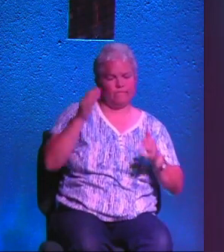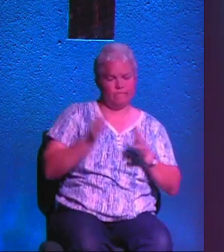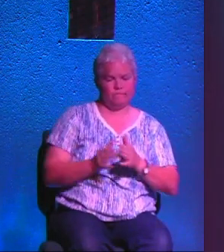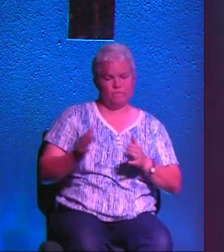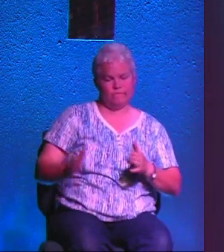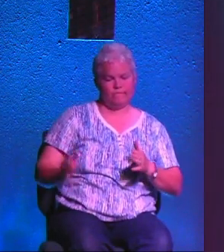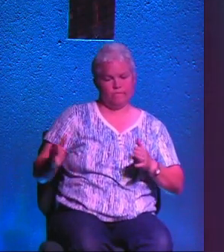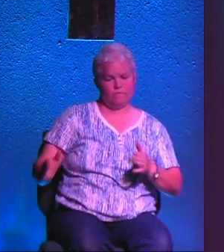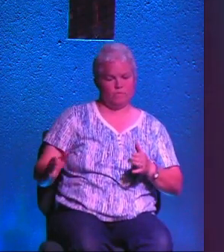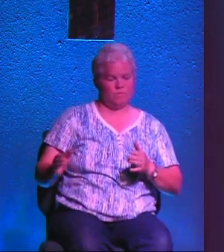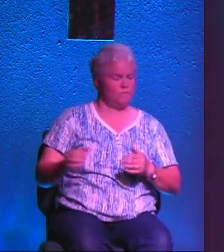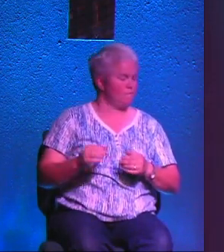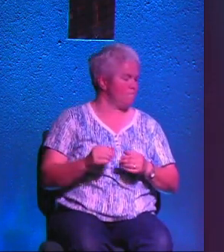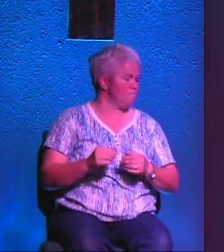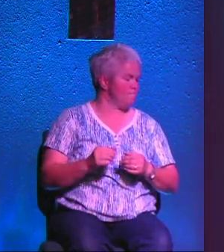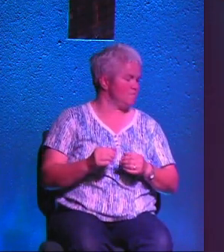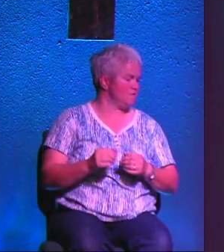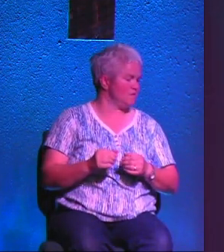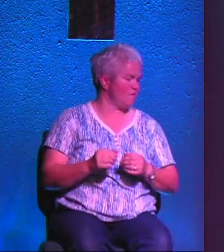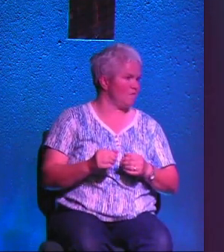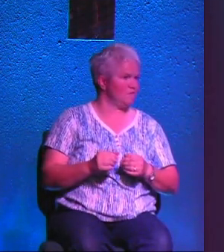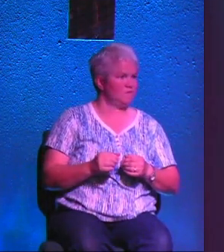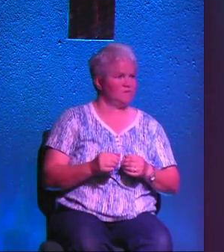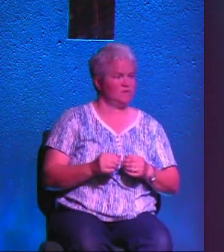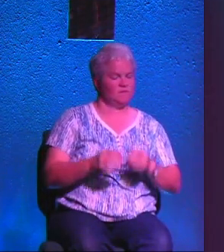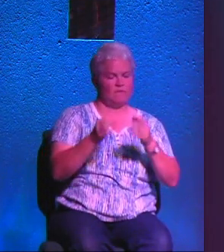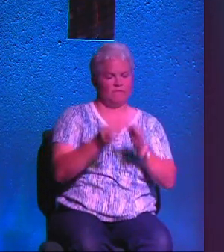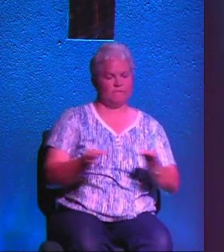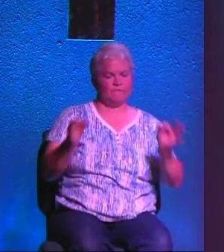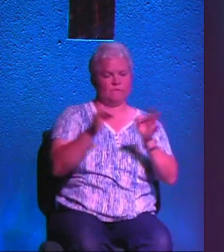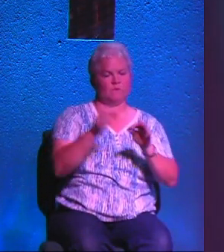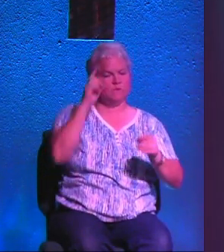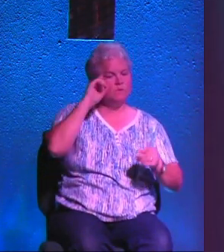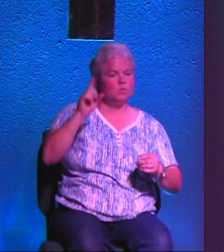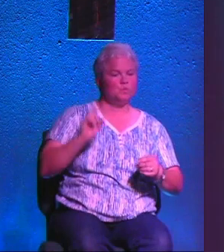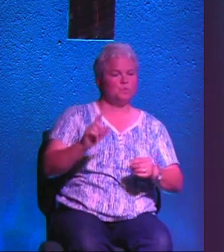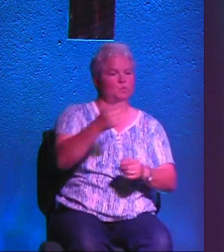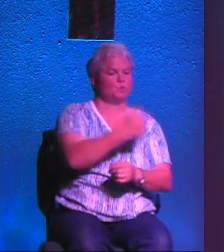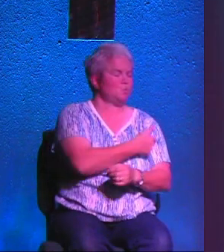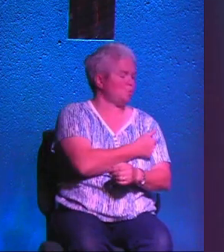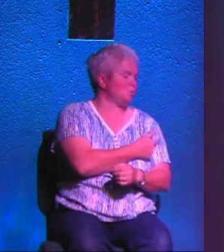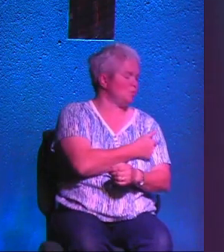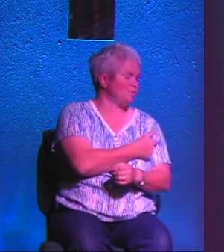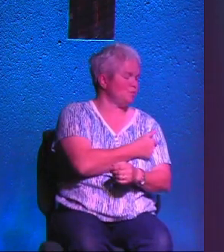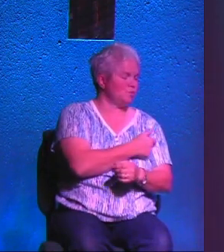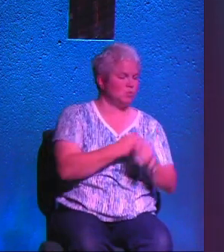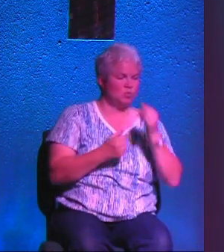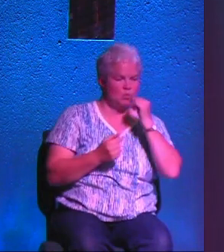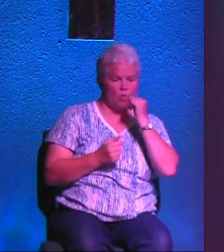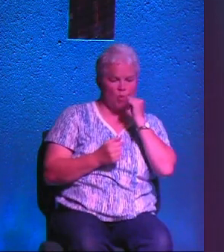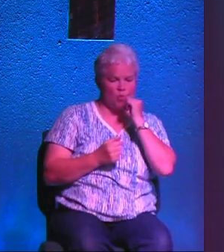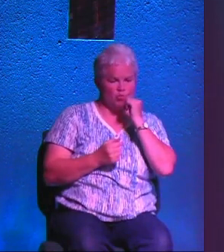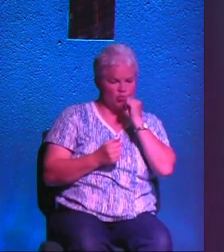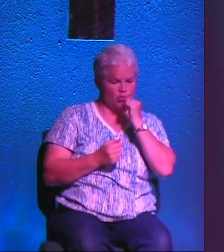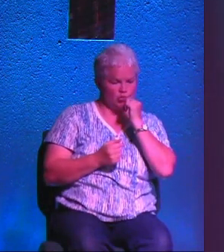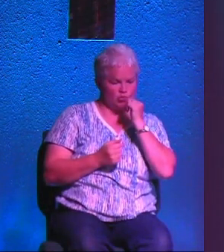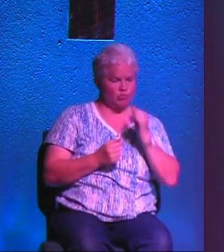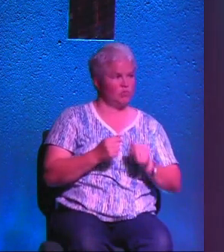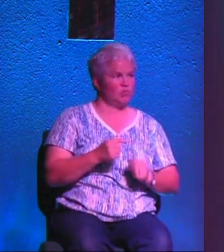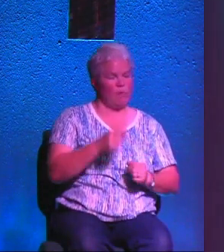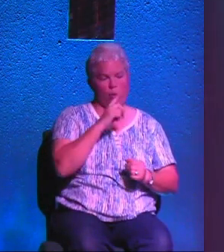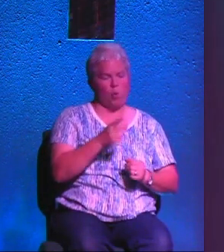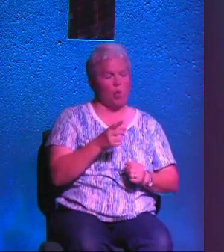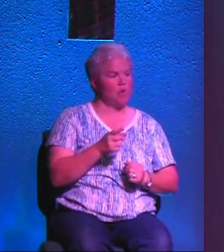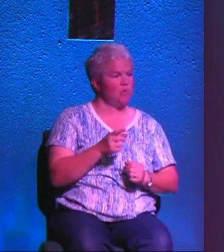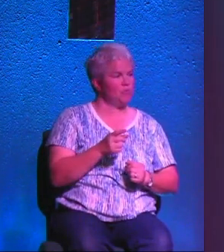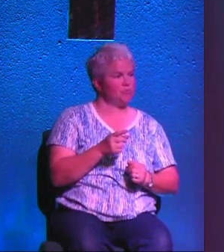your mind on these things. Amen. So that's really important for us to incorporate in our life as well. I wish I could